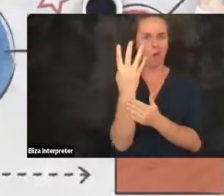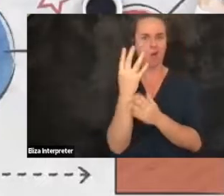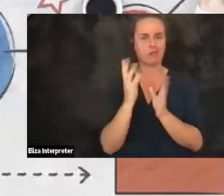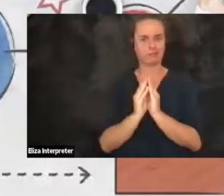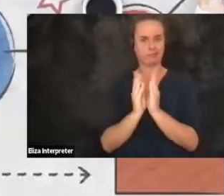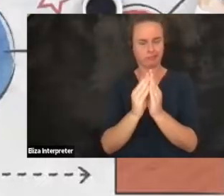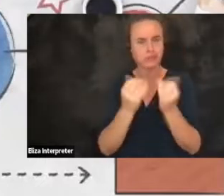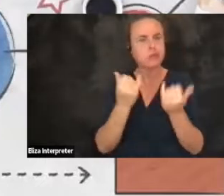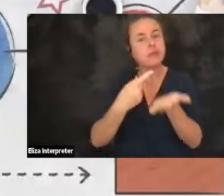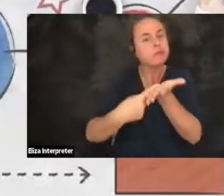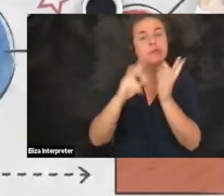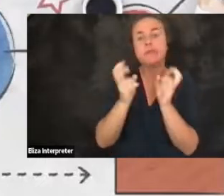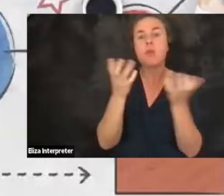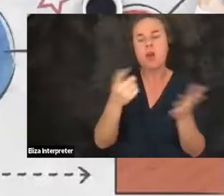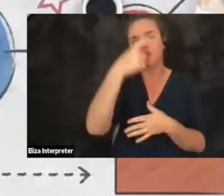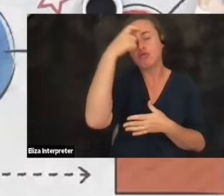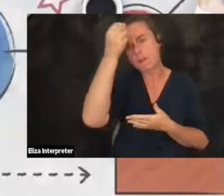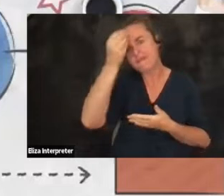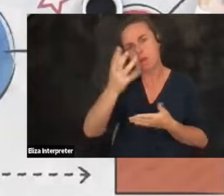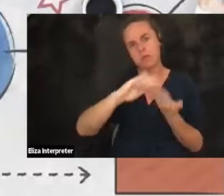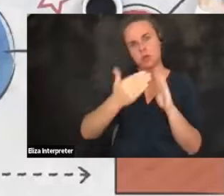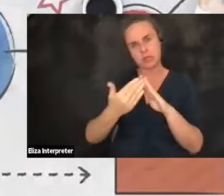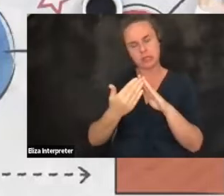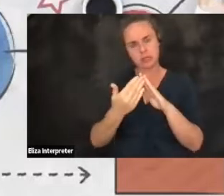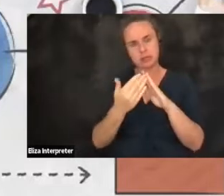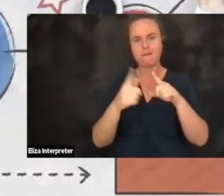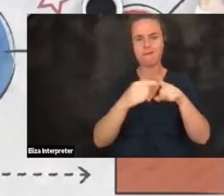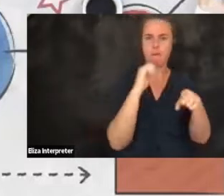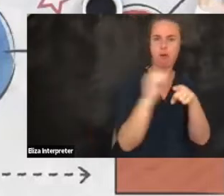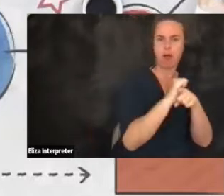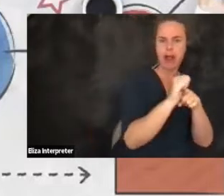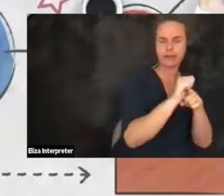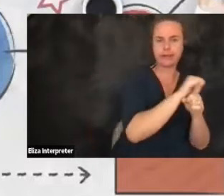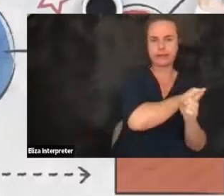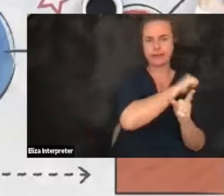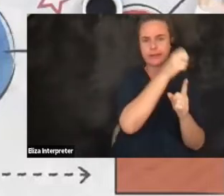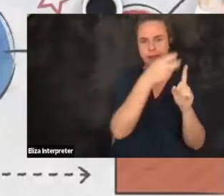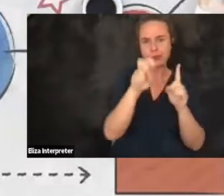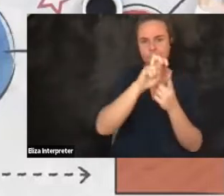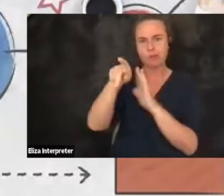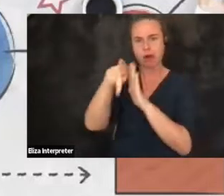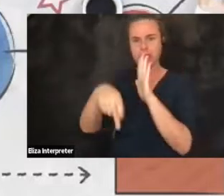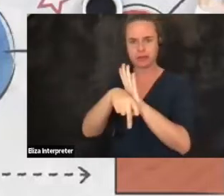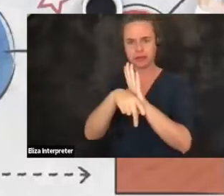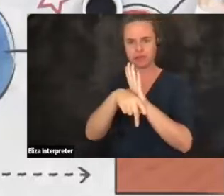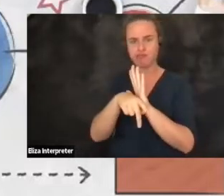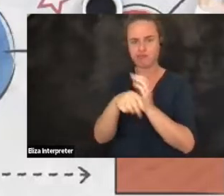about trauma-informed communities from practice to policy. You can go to the next slide, Jen.